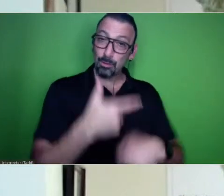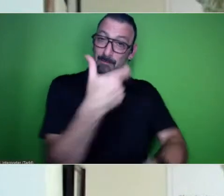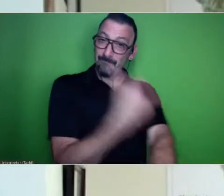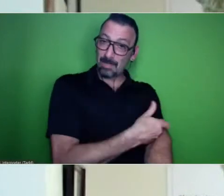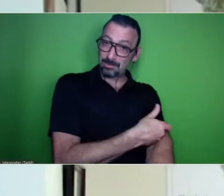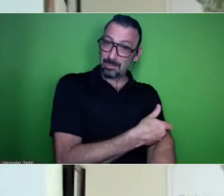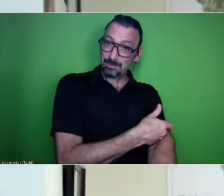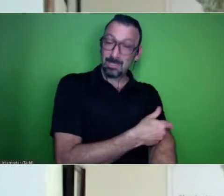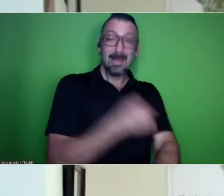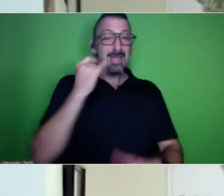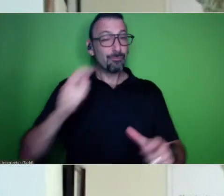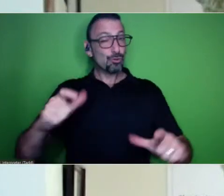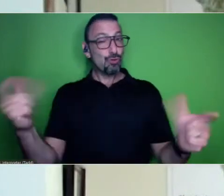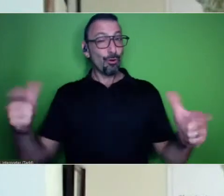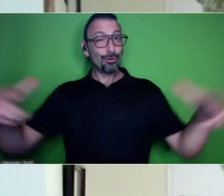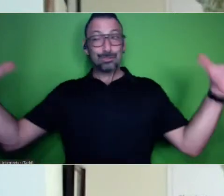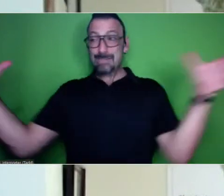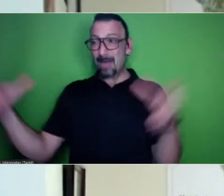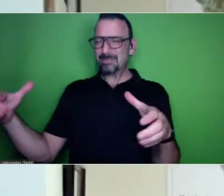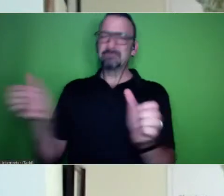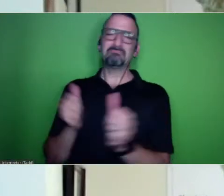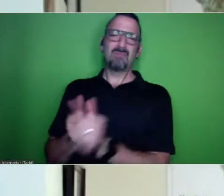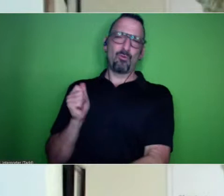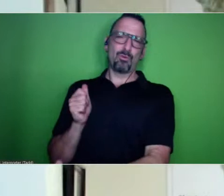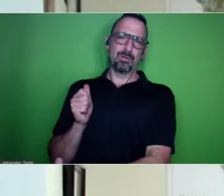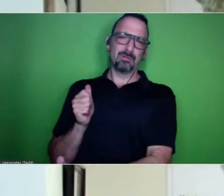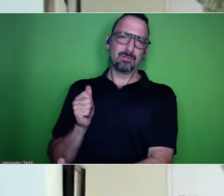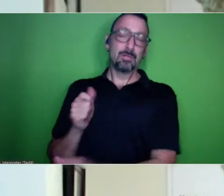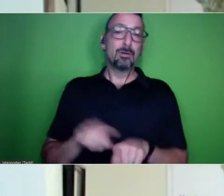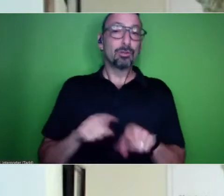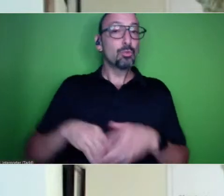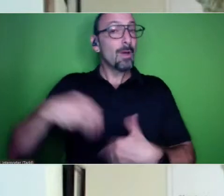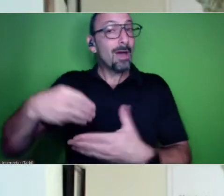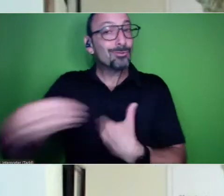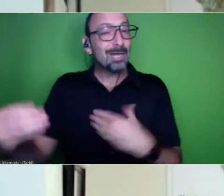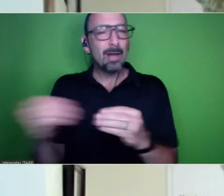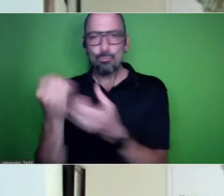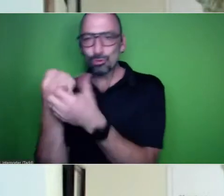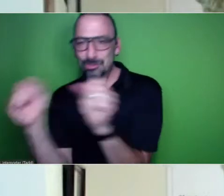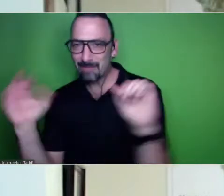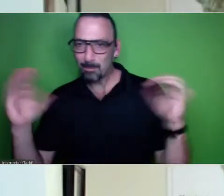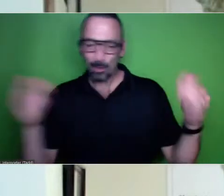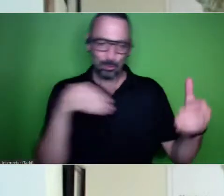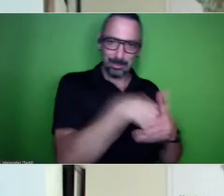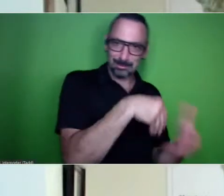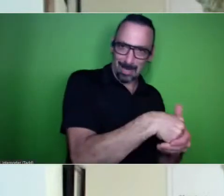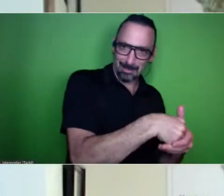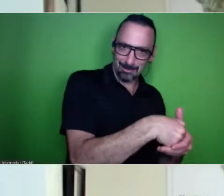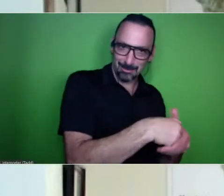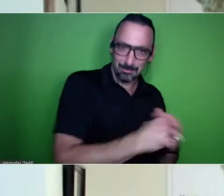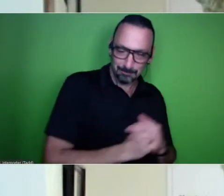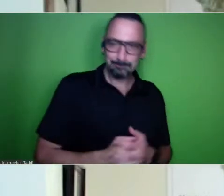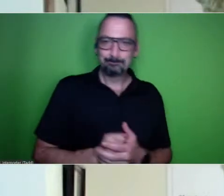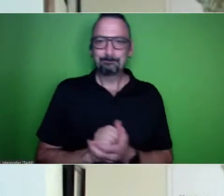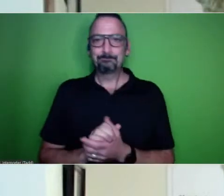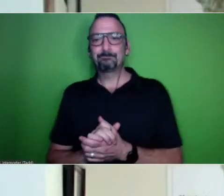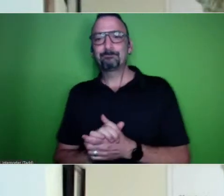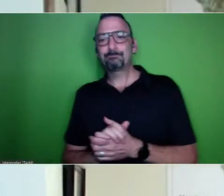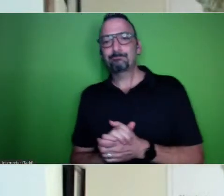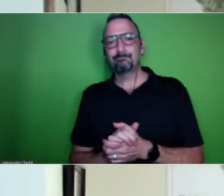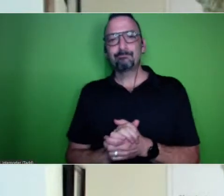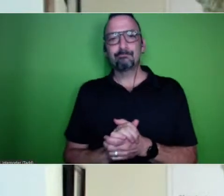large gatherings if you can. Outdoor is safer. Avoid eating if you can and drinking, or do that outside.